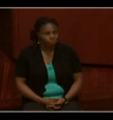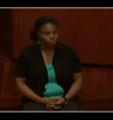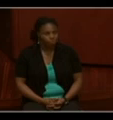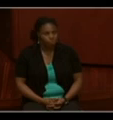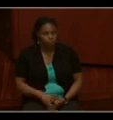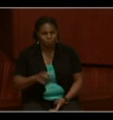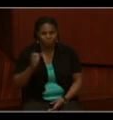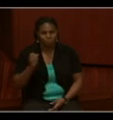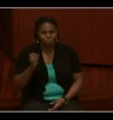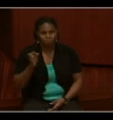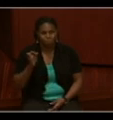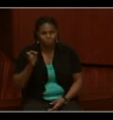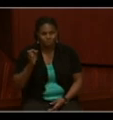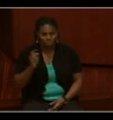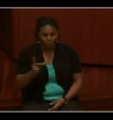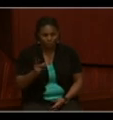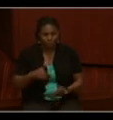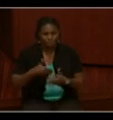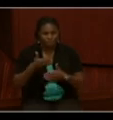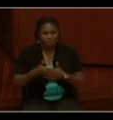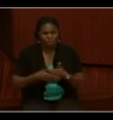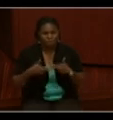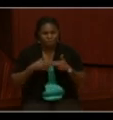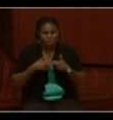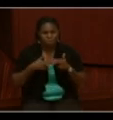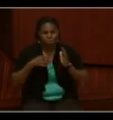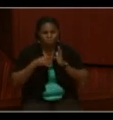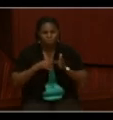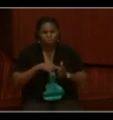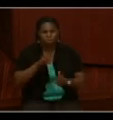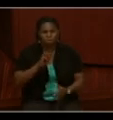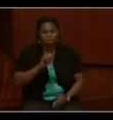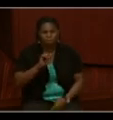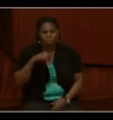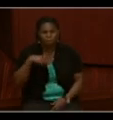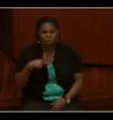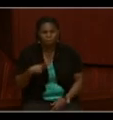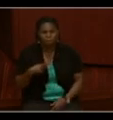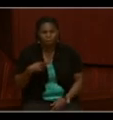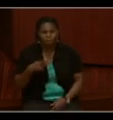The next slide shows a map of the